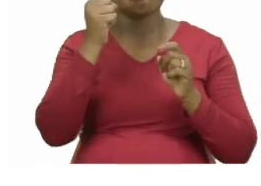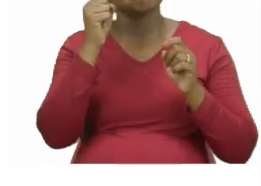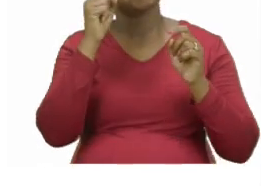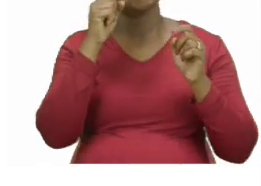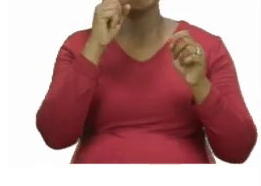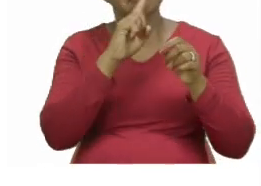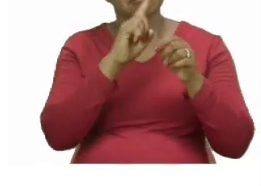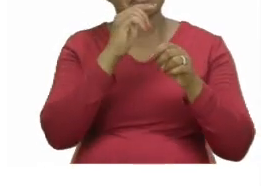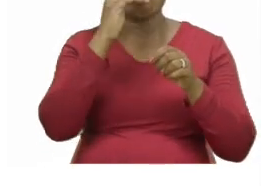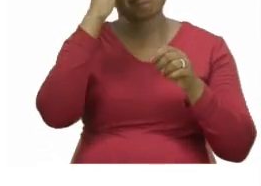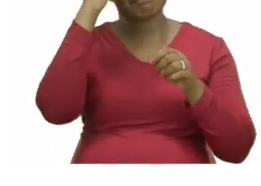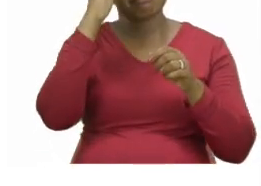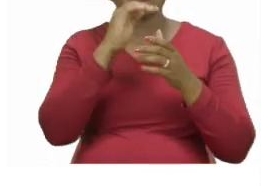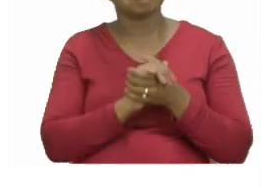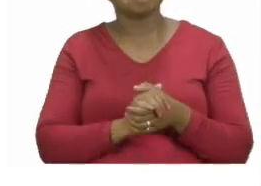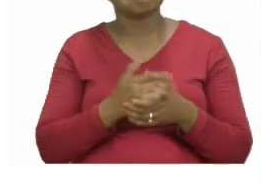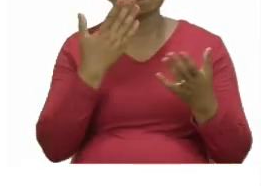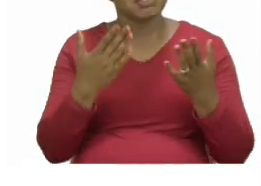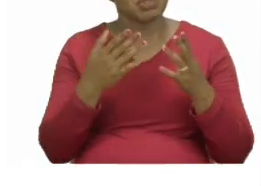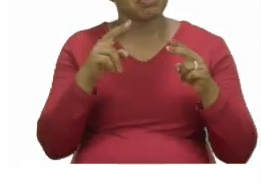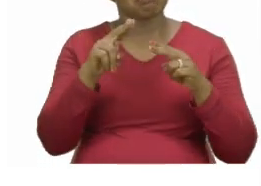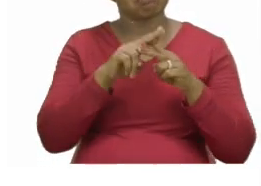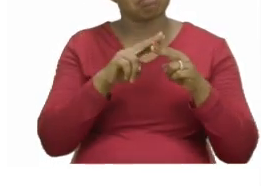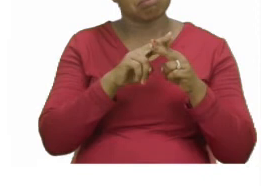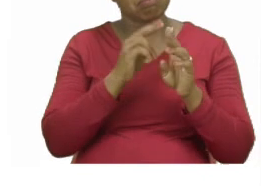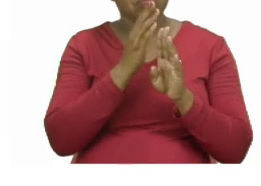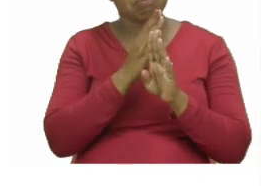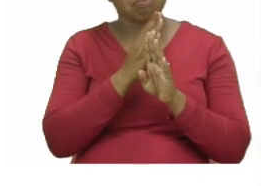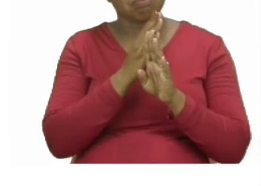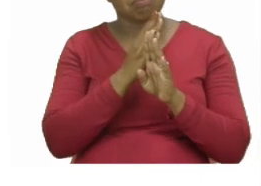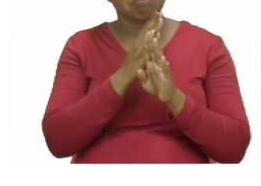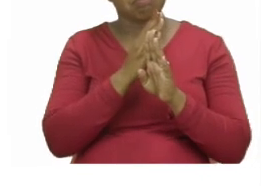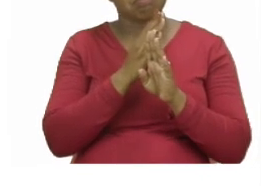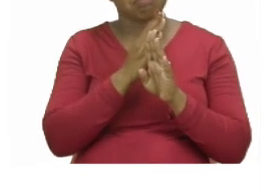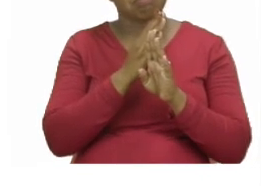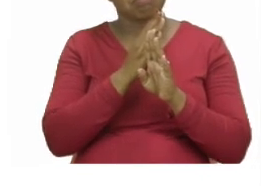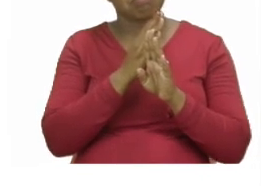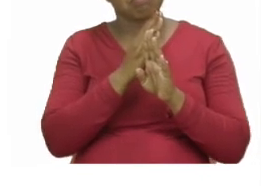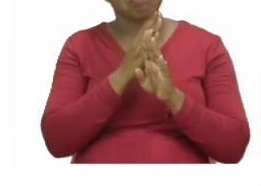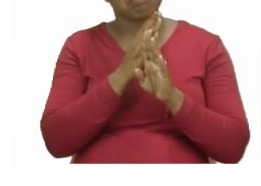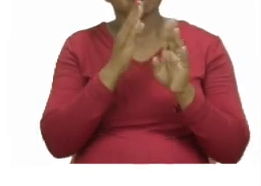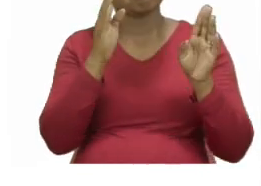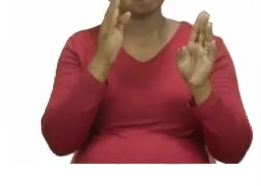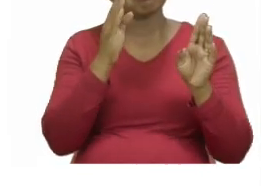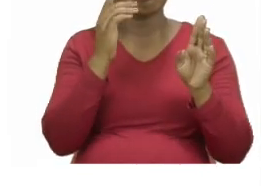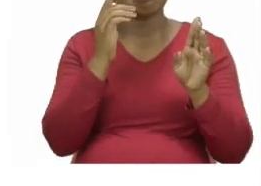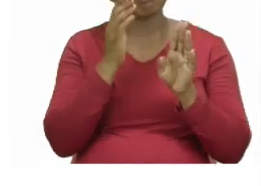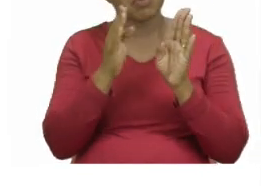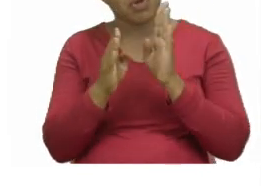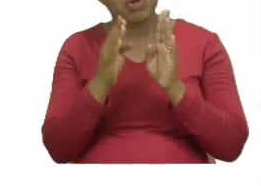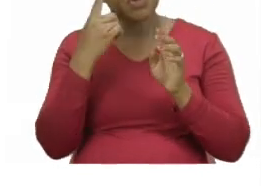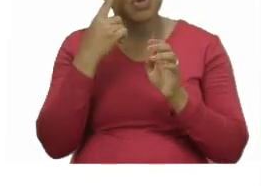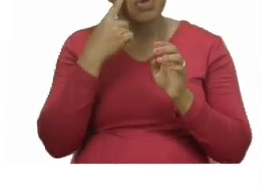those as a guideline. Or maybe look at what items are similar, which can help you